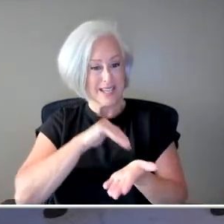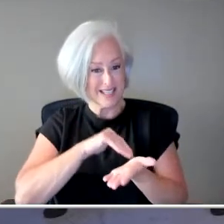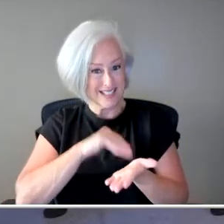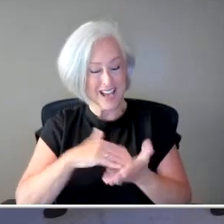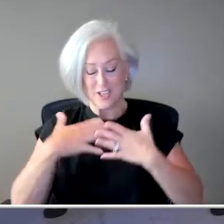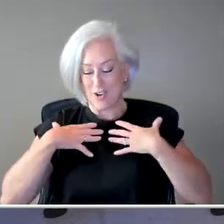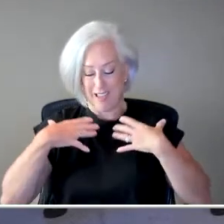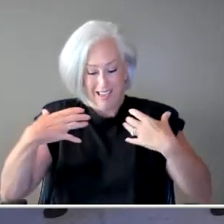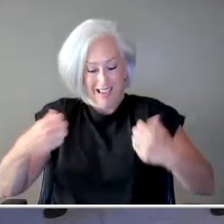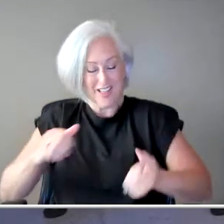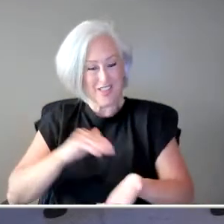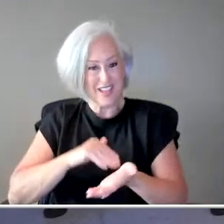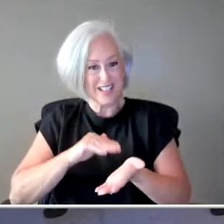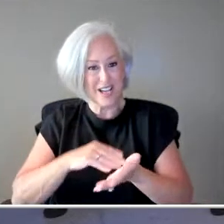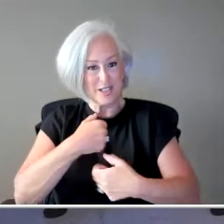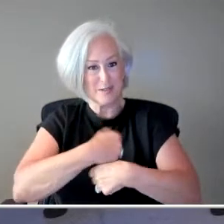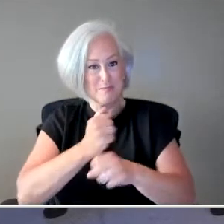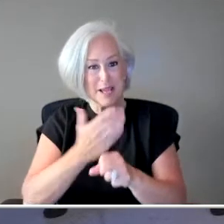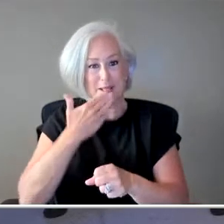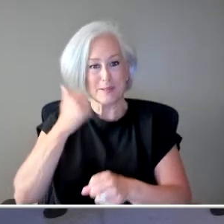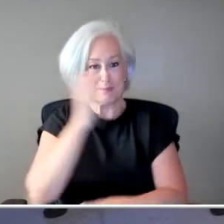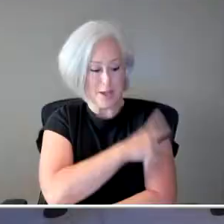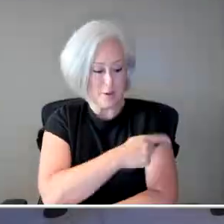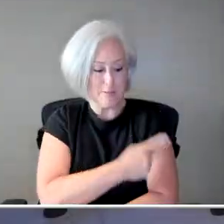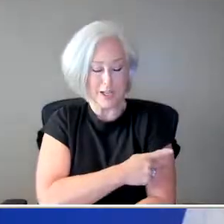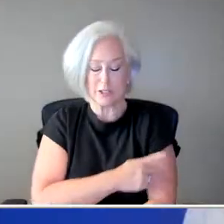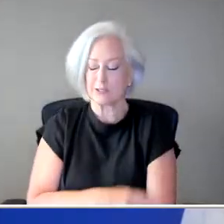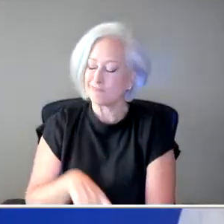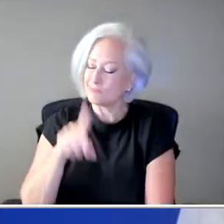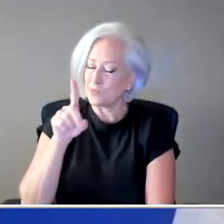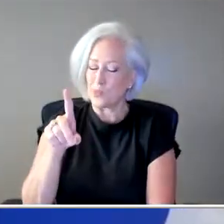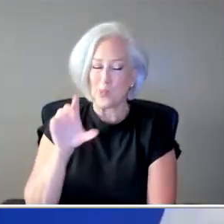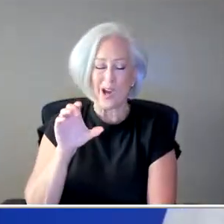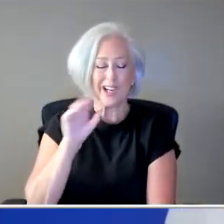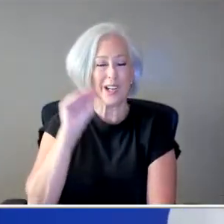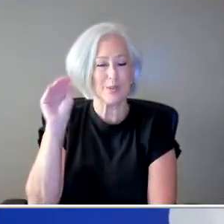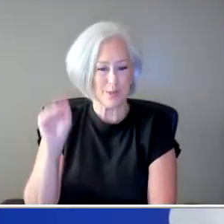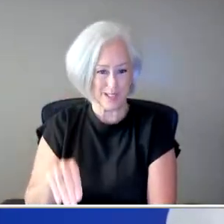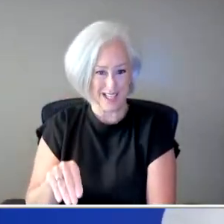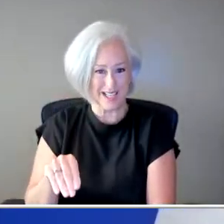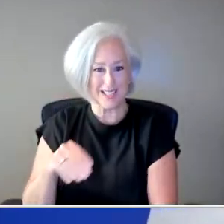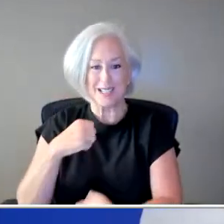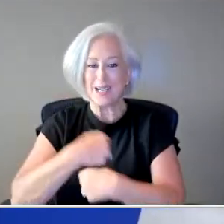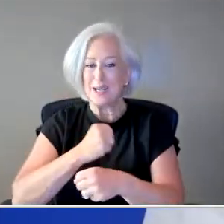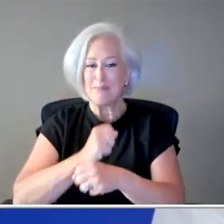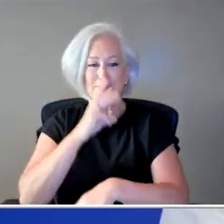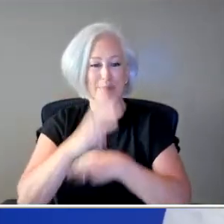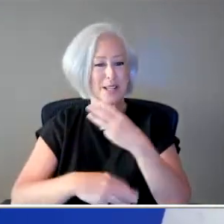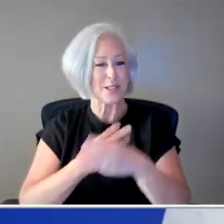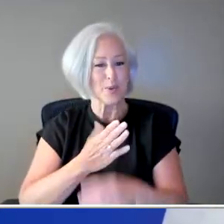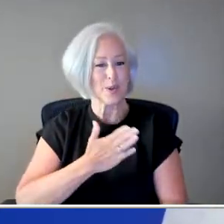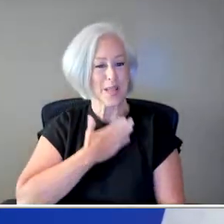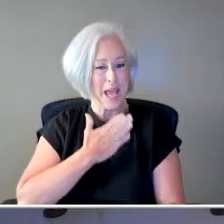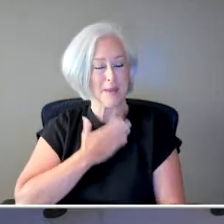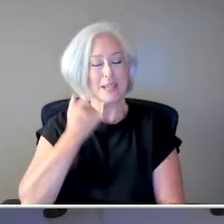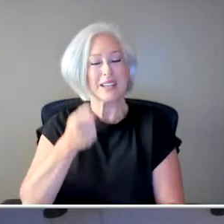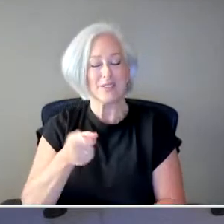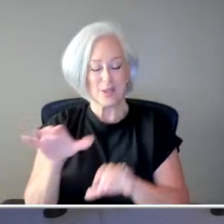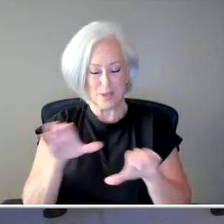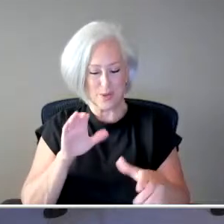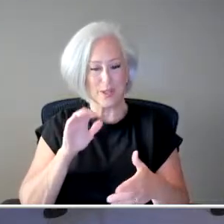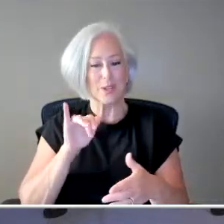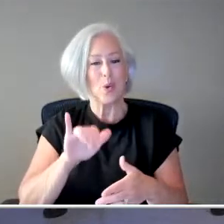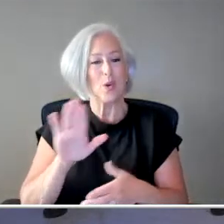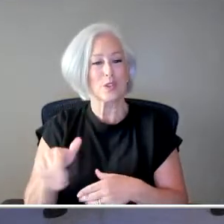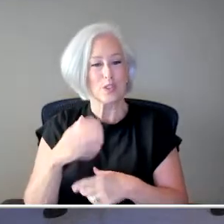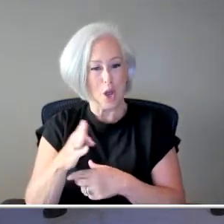patients? 100%. I mean, it makes the world a happier place if you're happy doing your job. And how does it matter to the